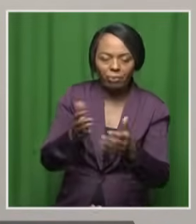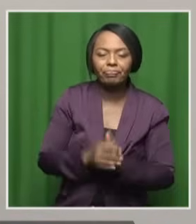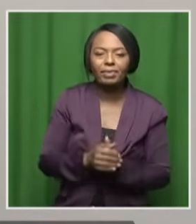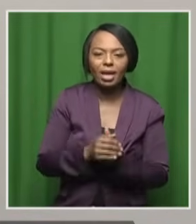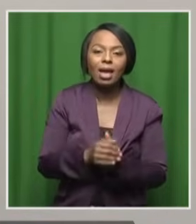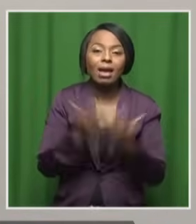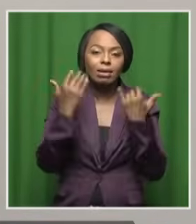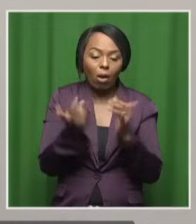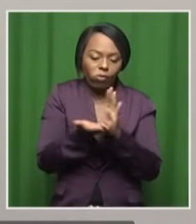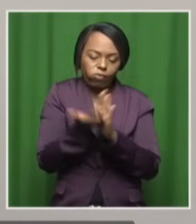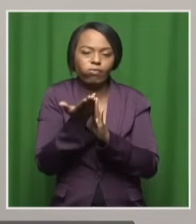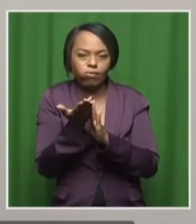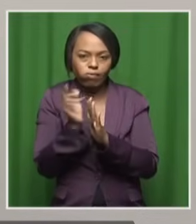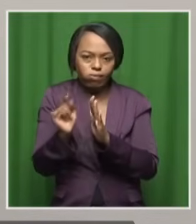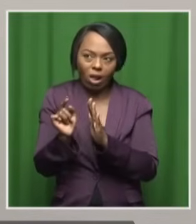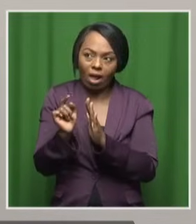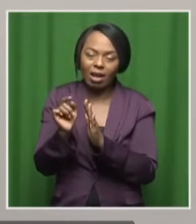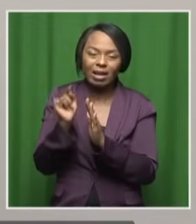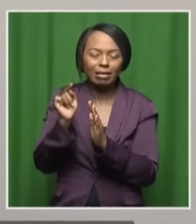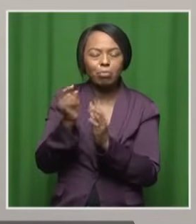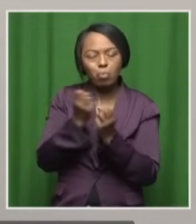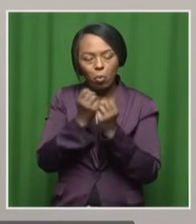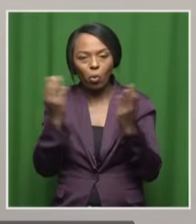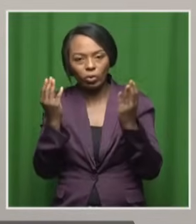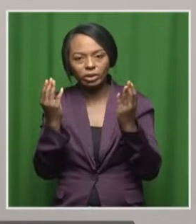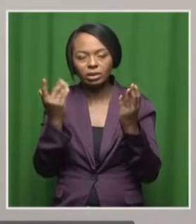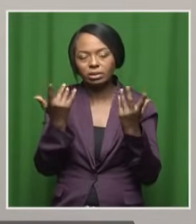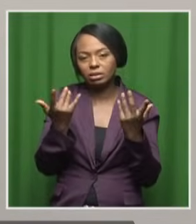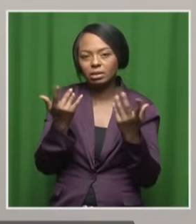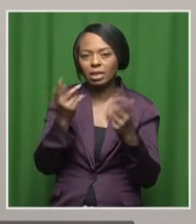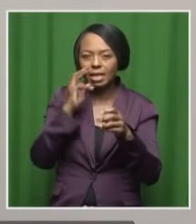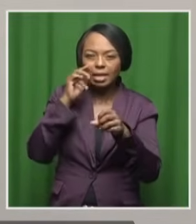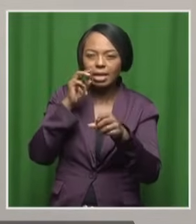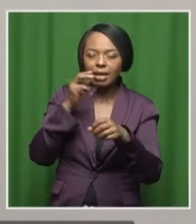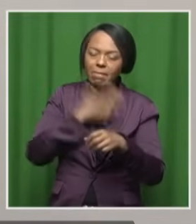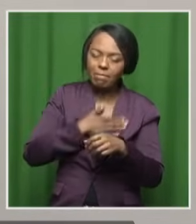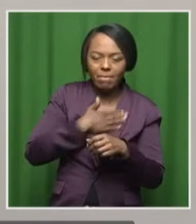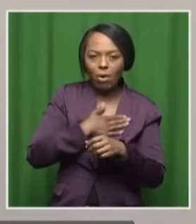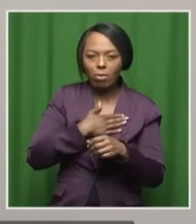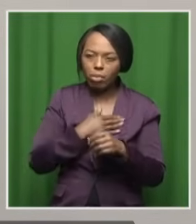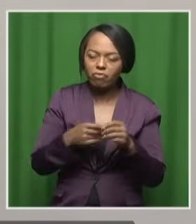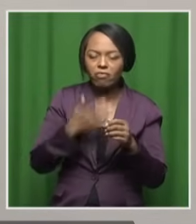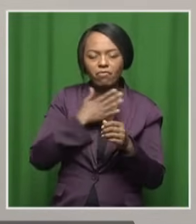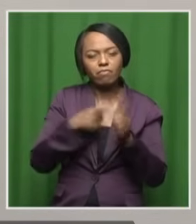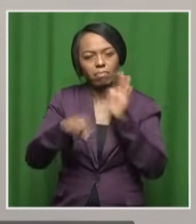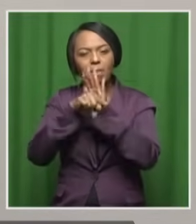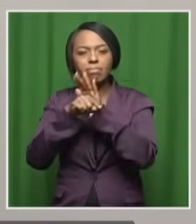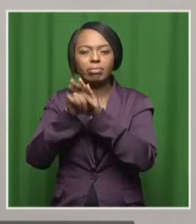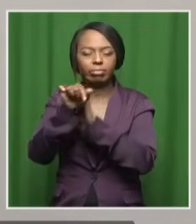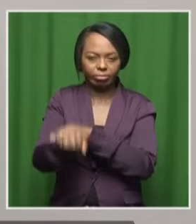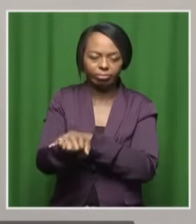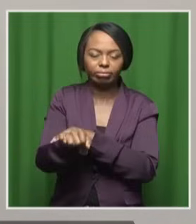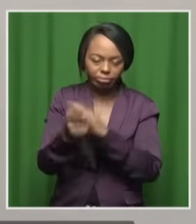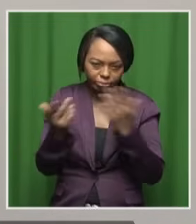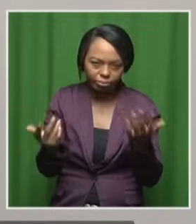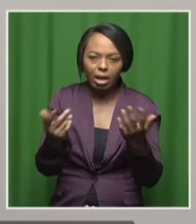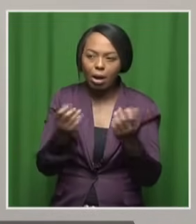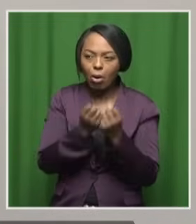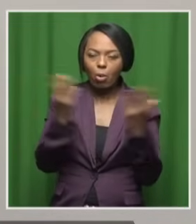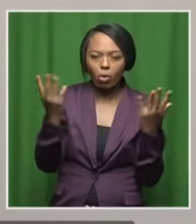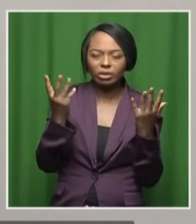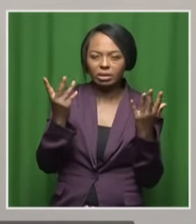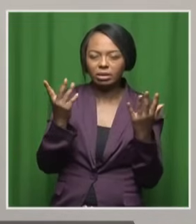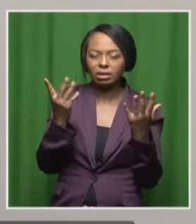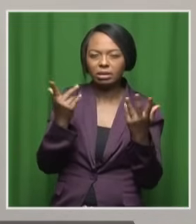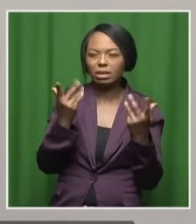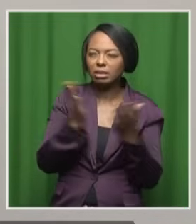of an increase, on the other hand, is almost absolutely immediate and felt. And that's why we do see that often big disparity